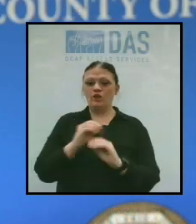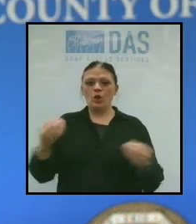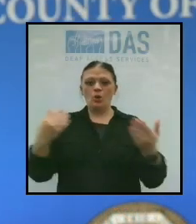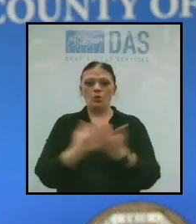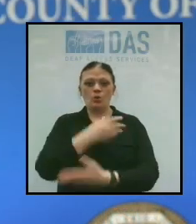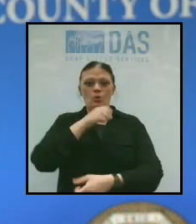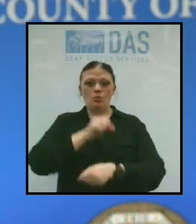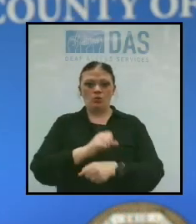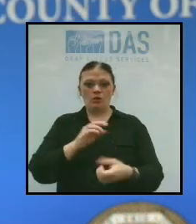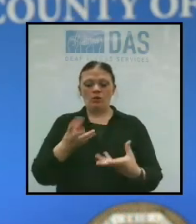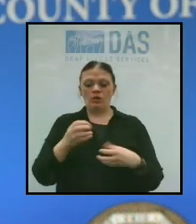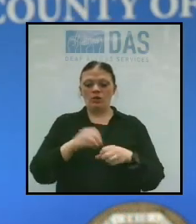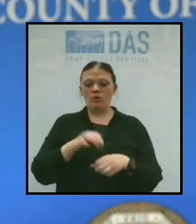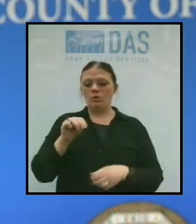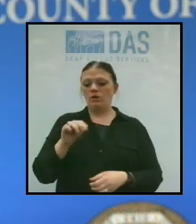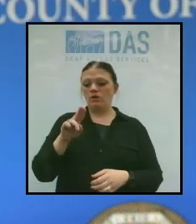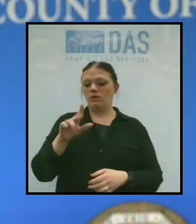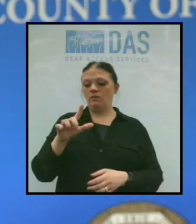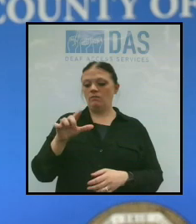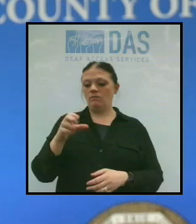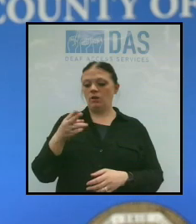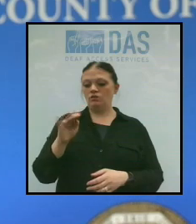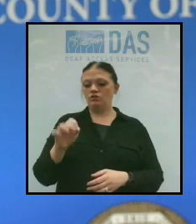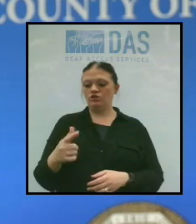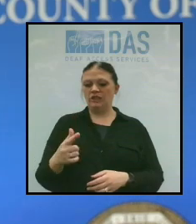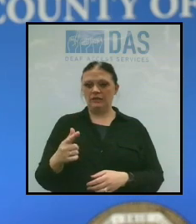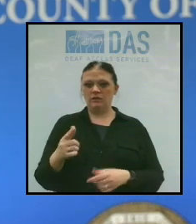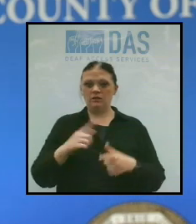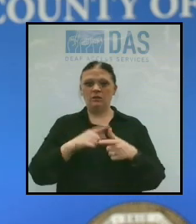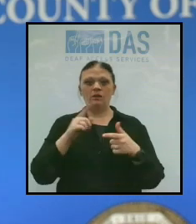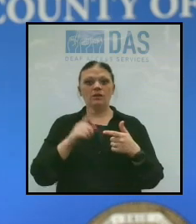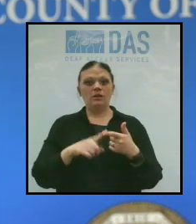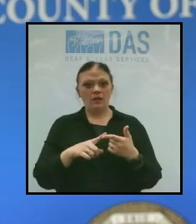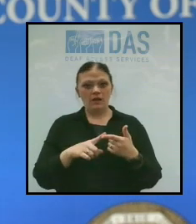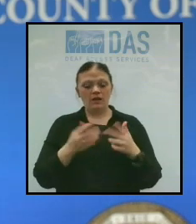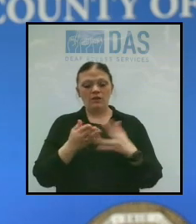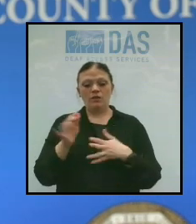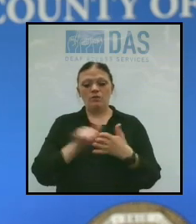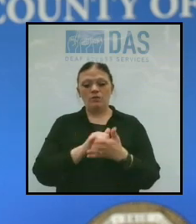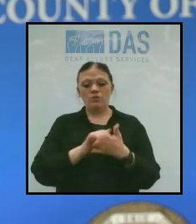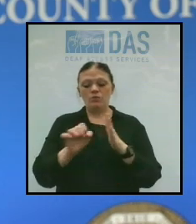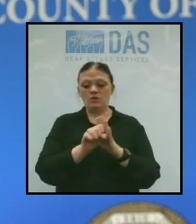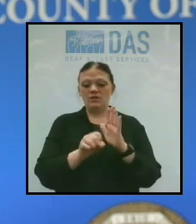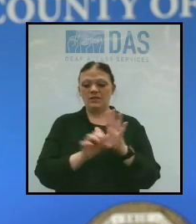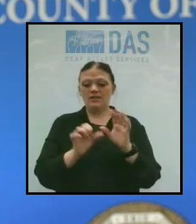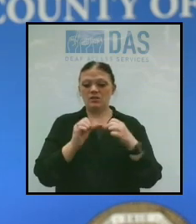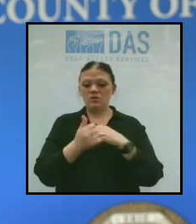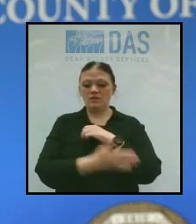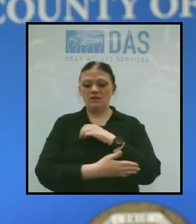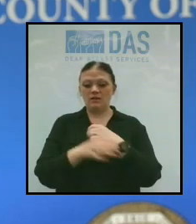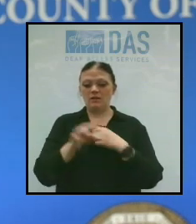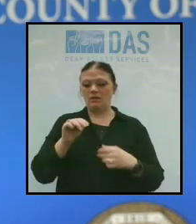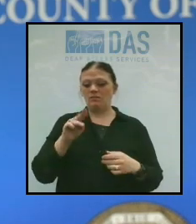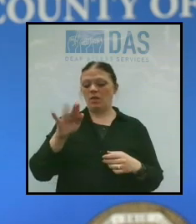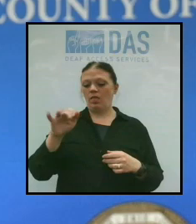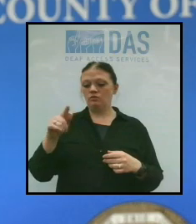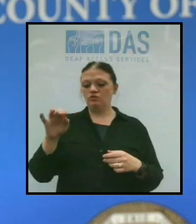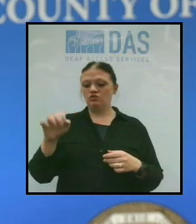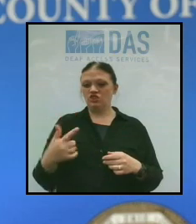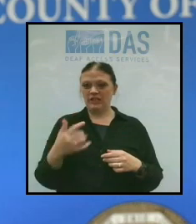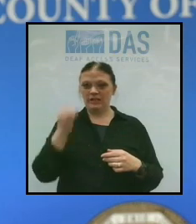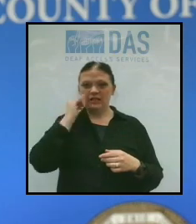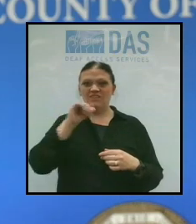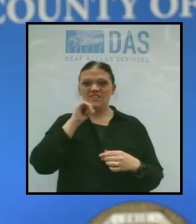included mulching. Then we were receiving information that, including through the New York State Association of Counties, that mulching, as long as they were not doing